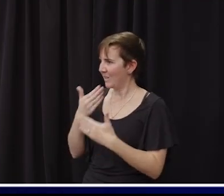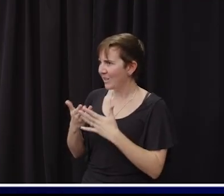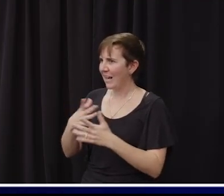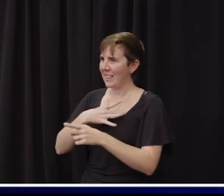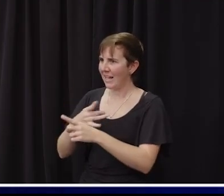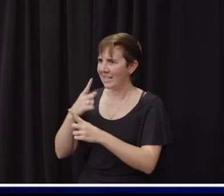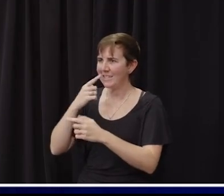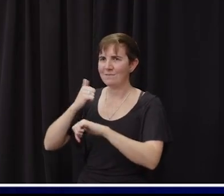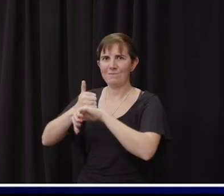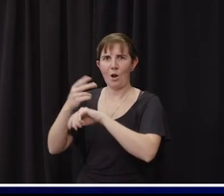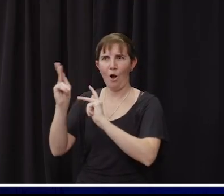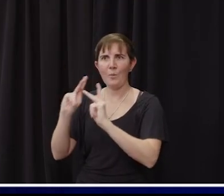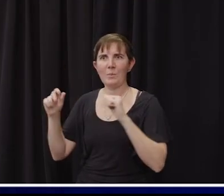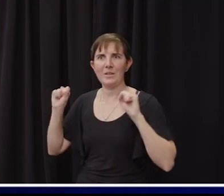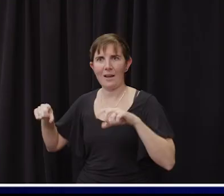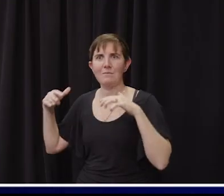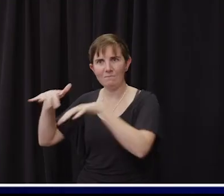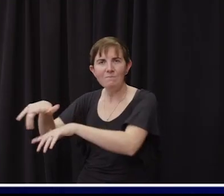for everyone.